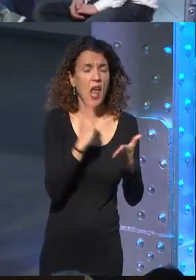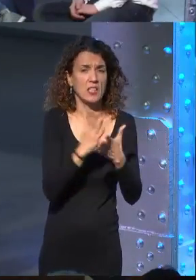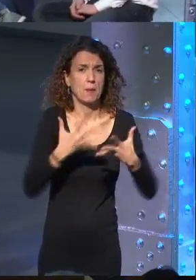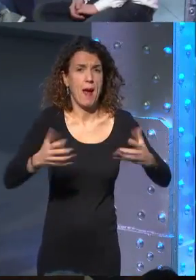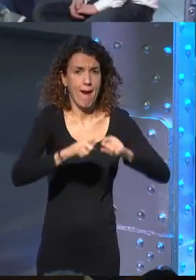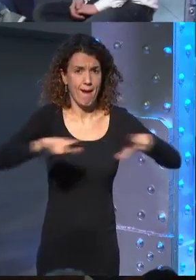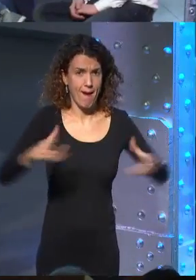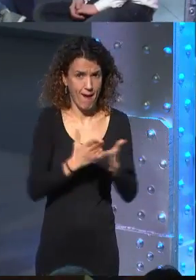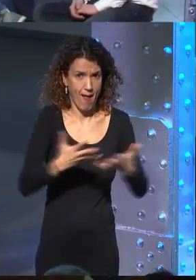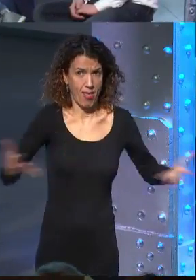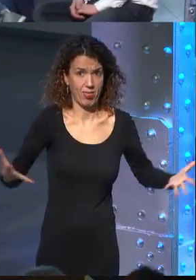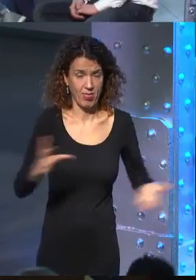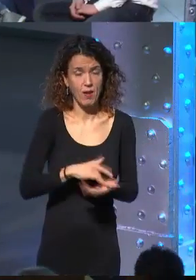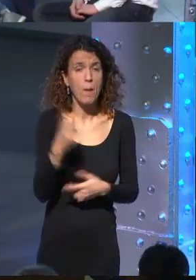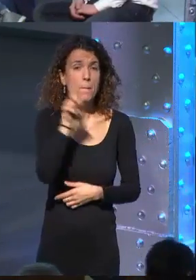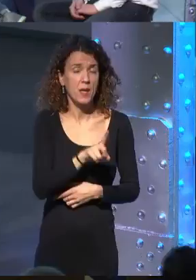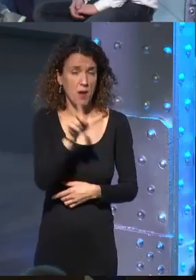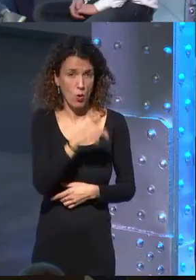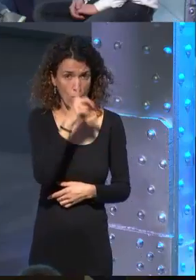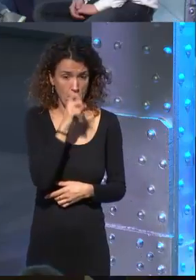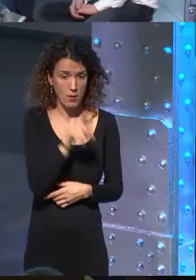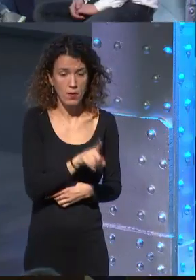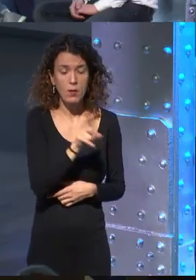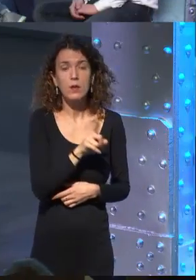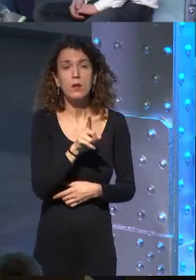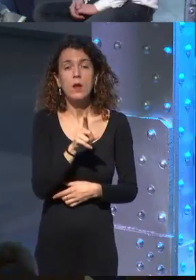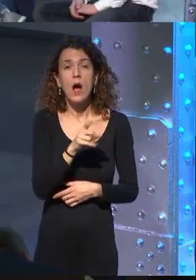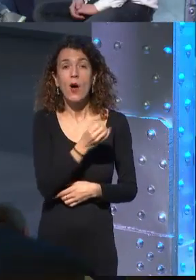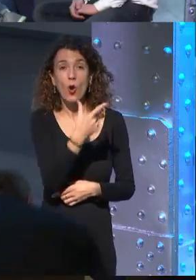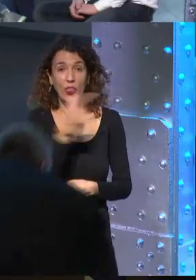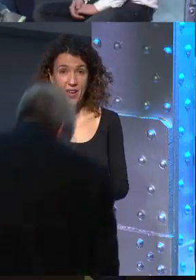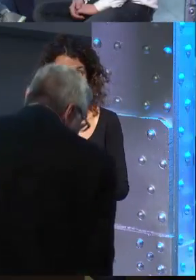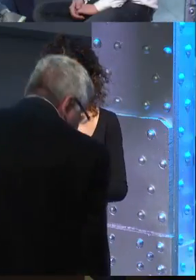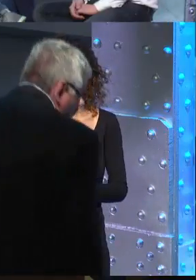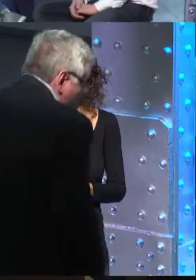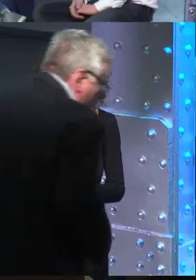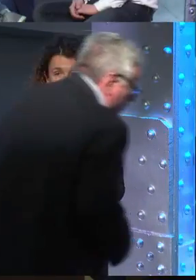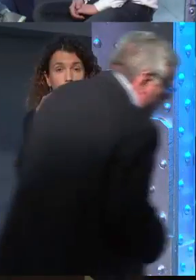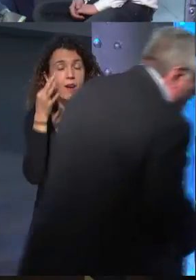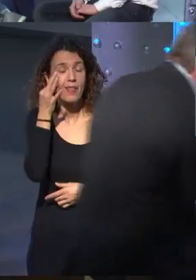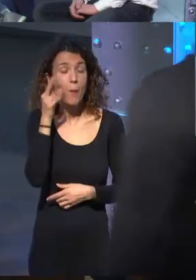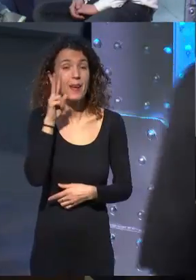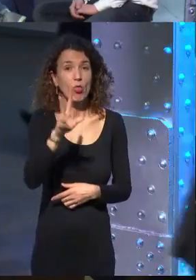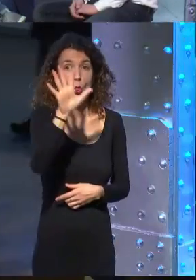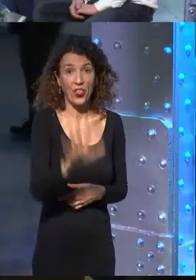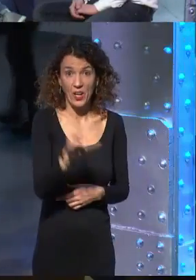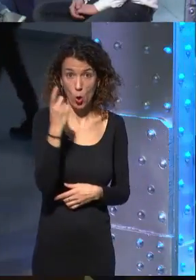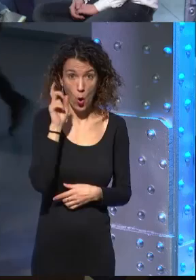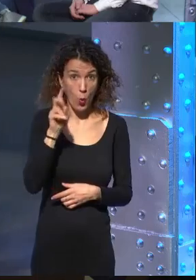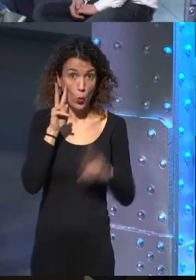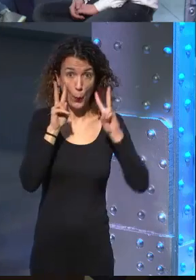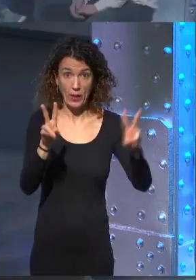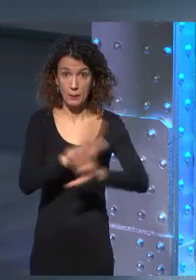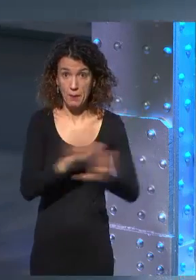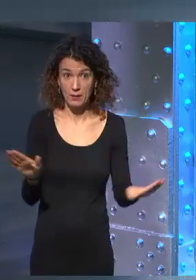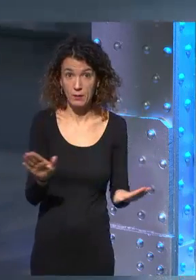as well. That's very typical, especially in bigger classrooms with 100 students, and you